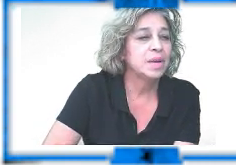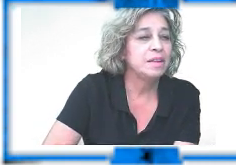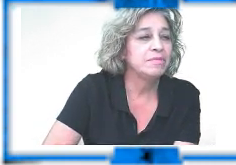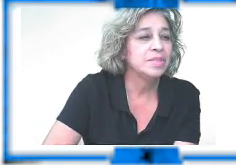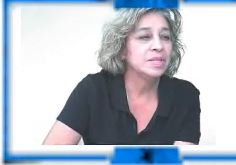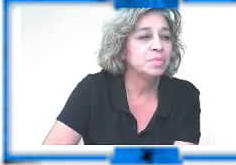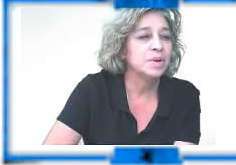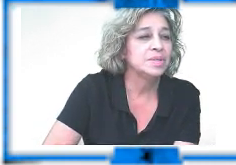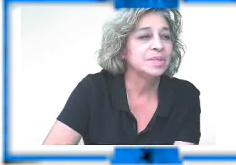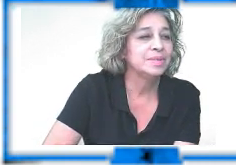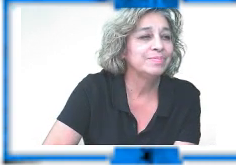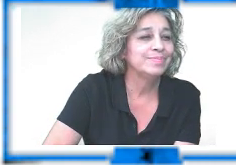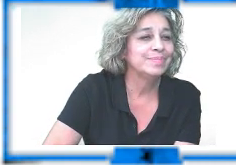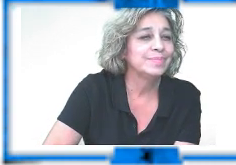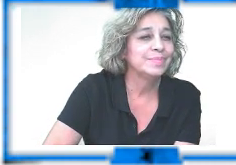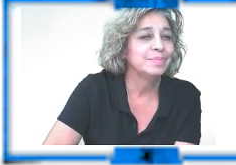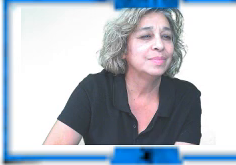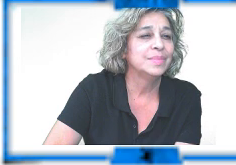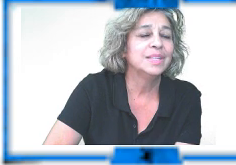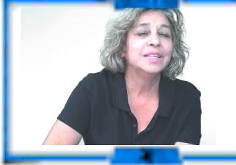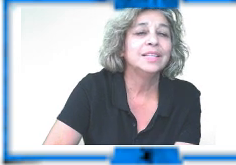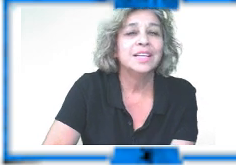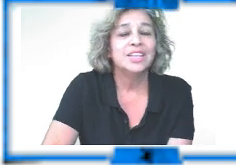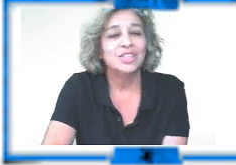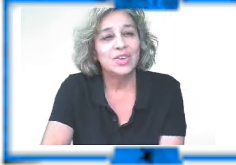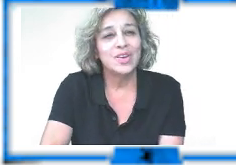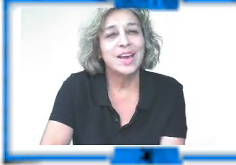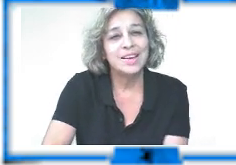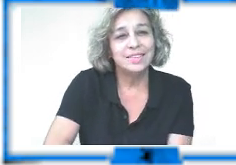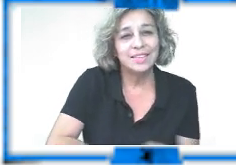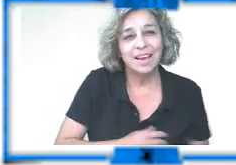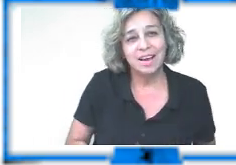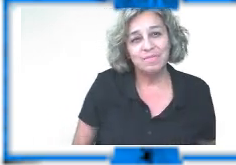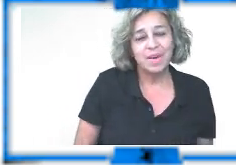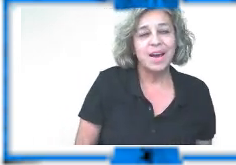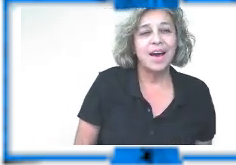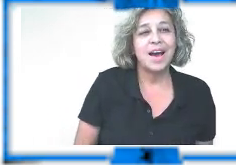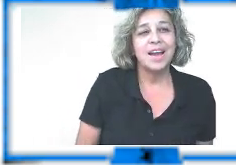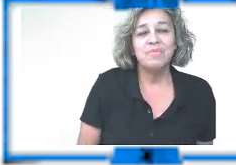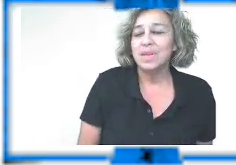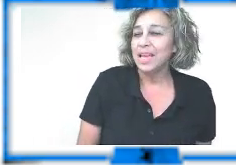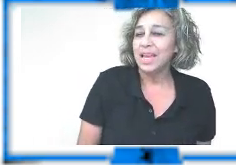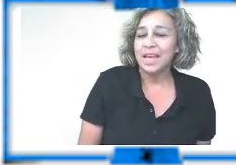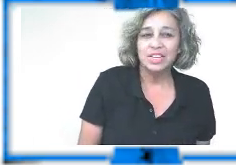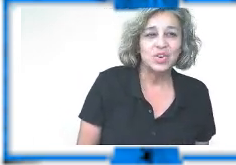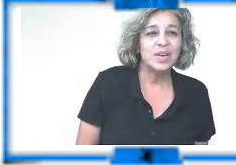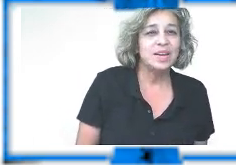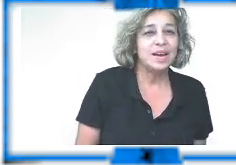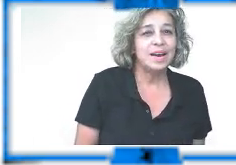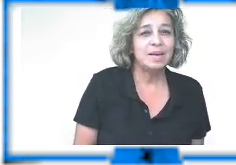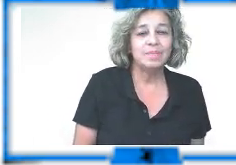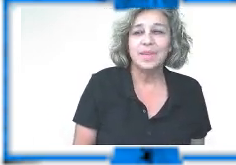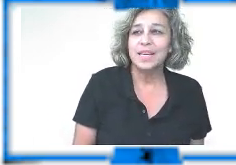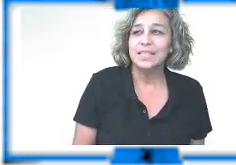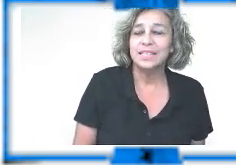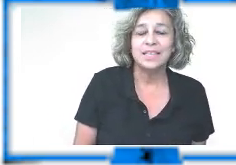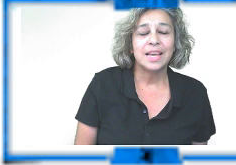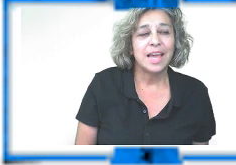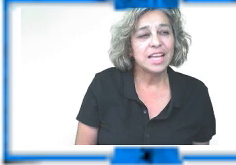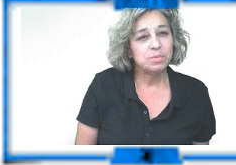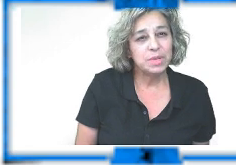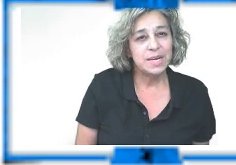light for this world. So you guys, I really enjoyed